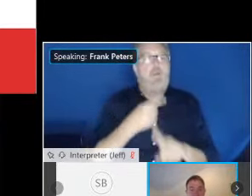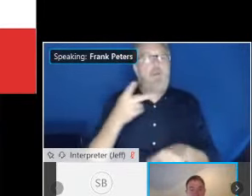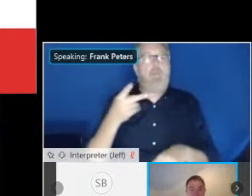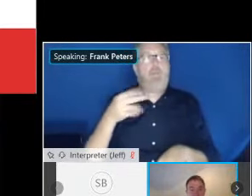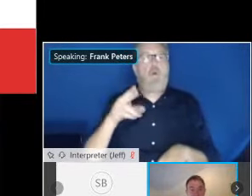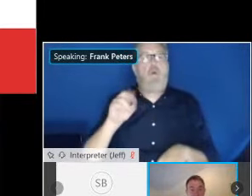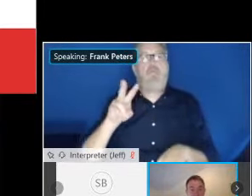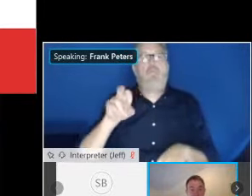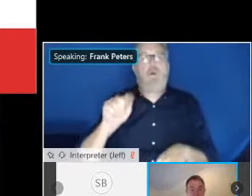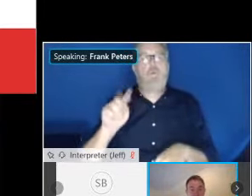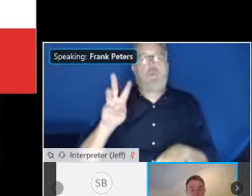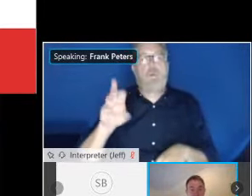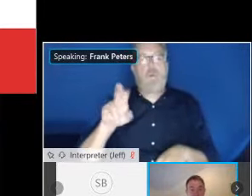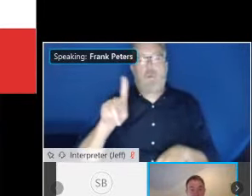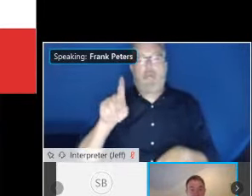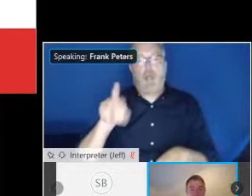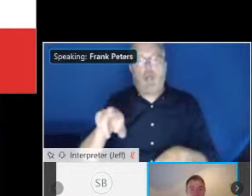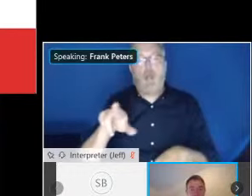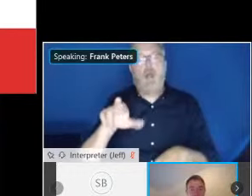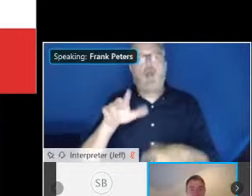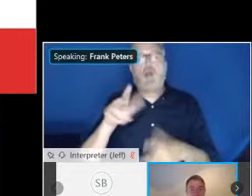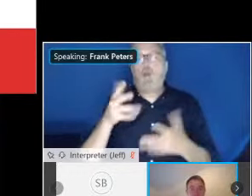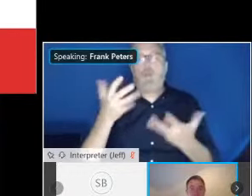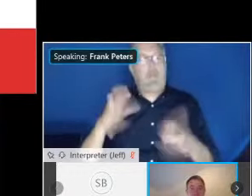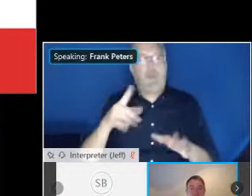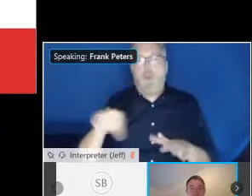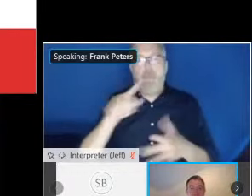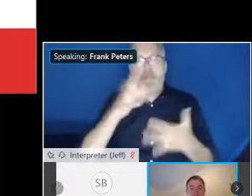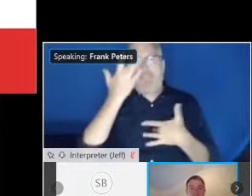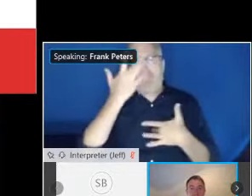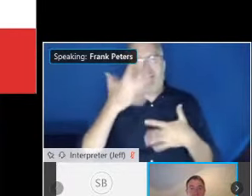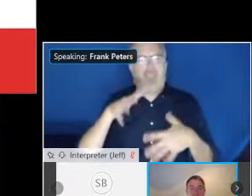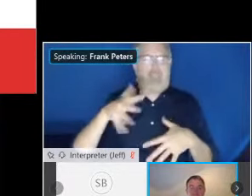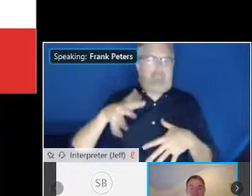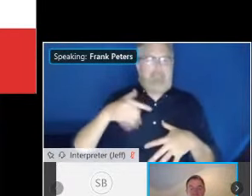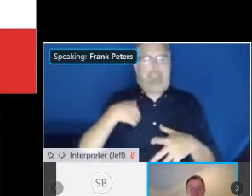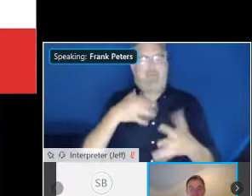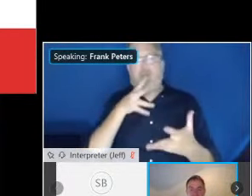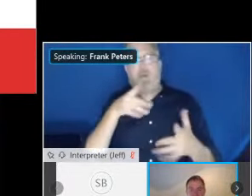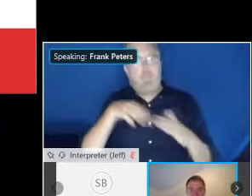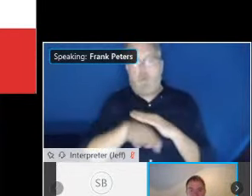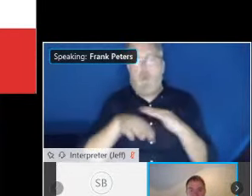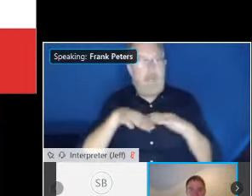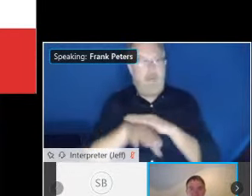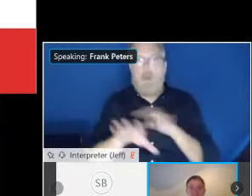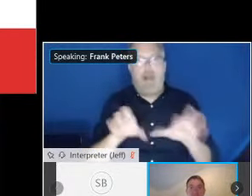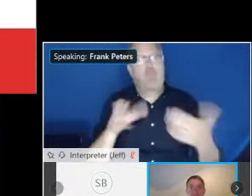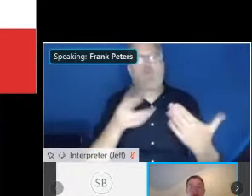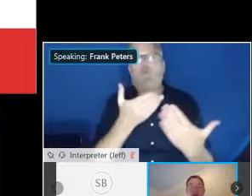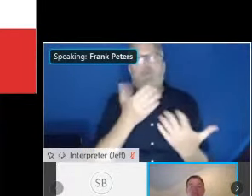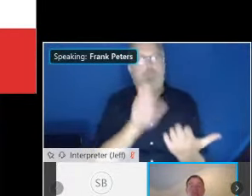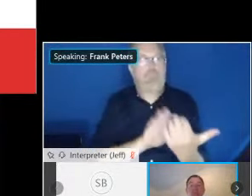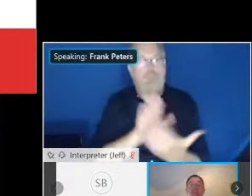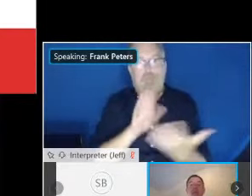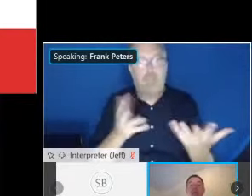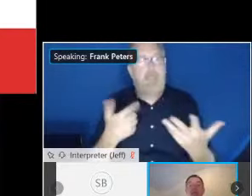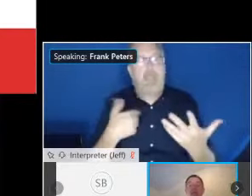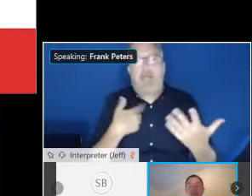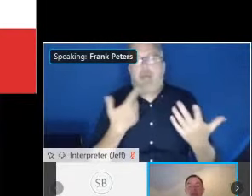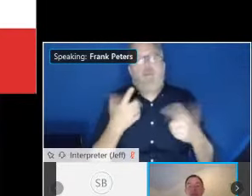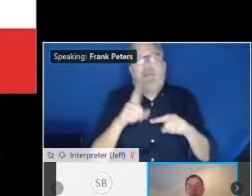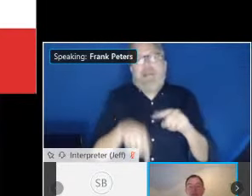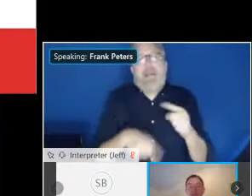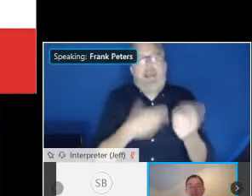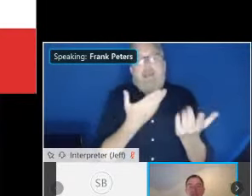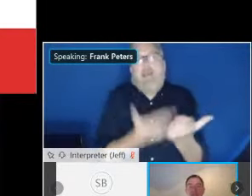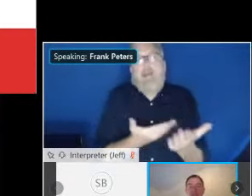are an excused absence because we don't want these students showing up in class, but it would be a huge burden for us to verify this